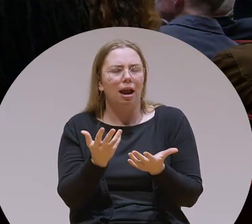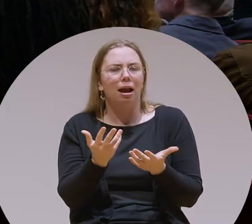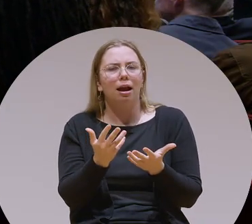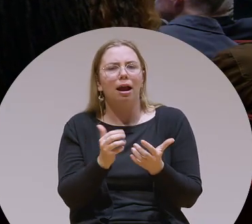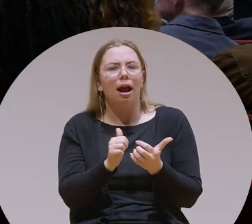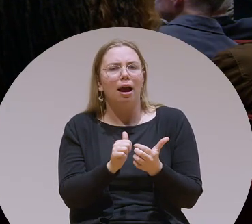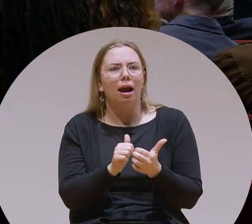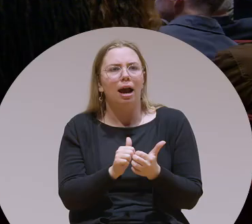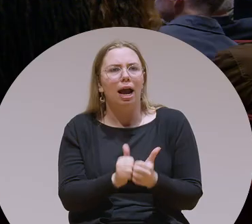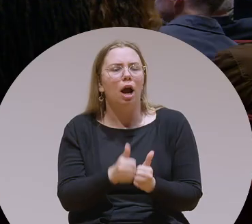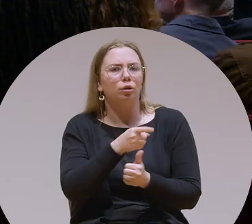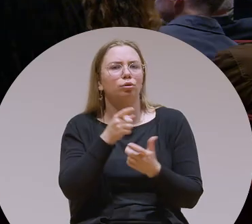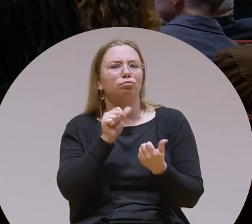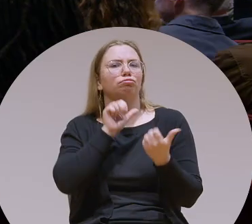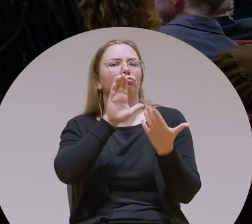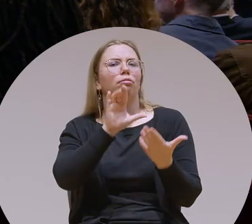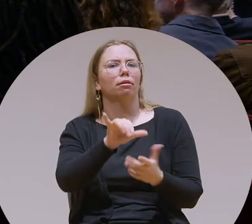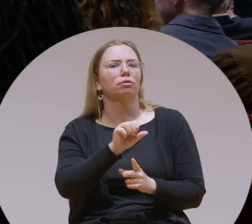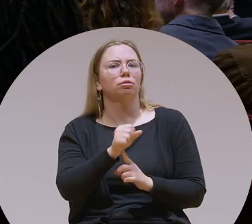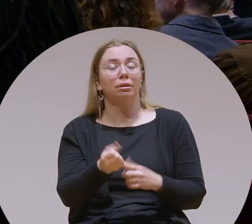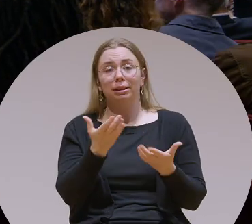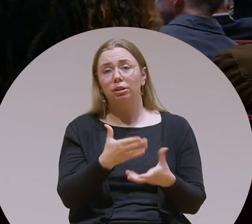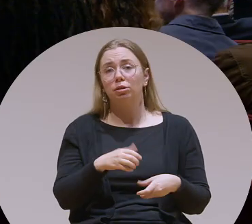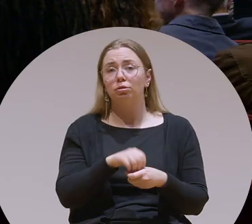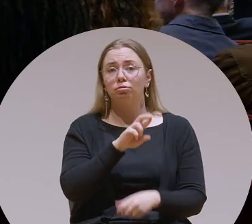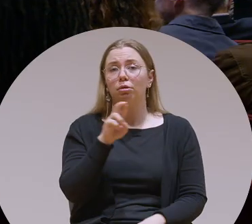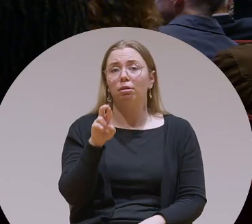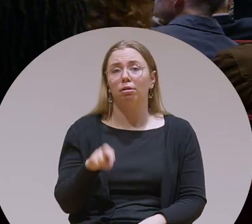that? Here in Rochester, New York, we have the